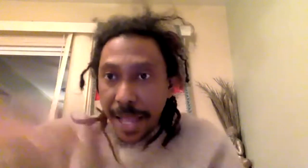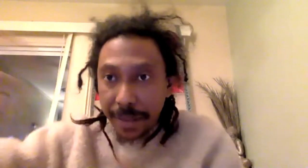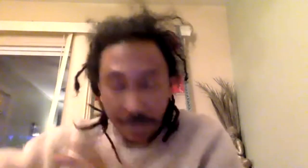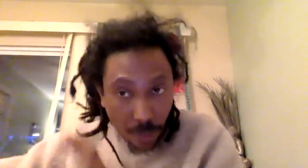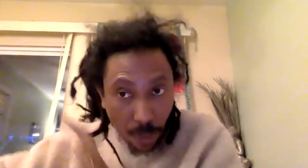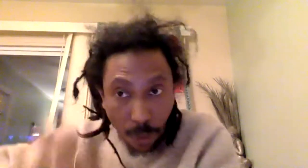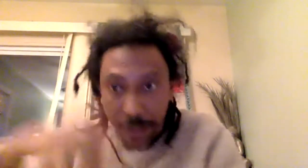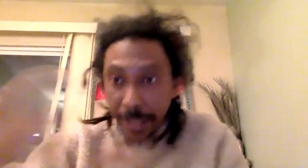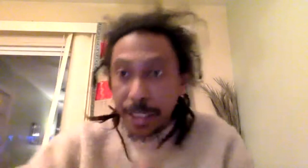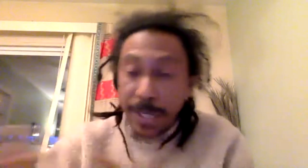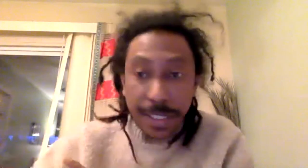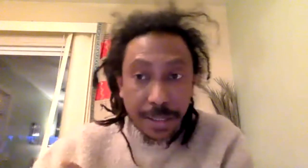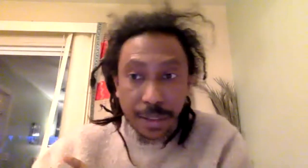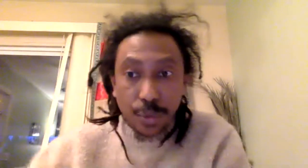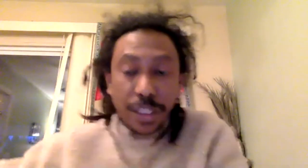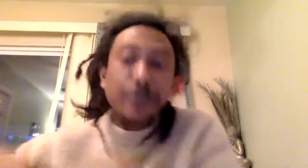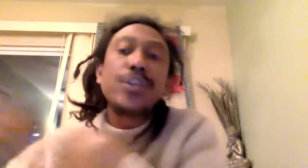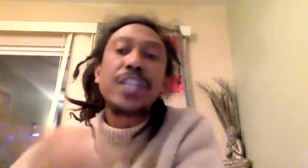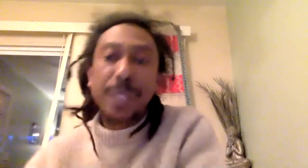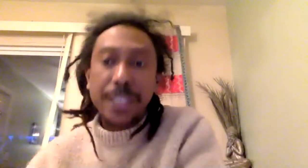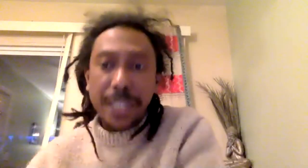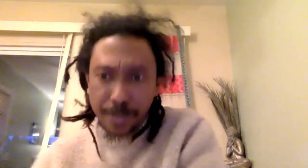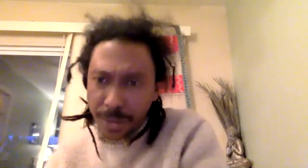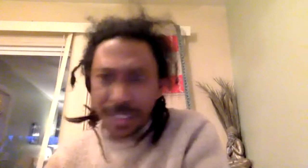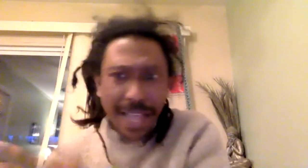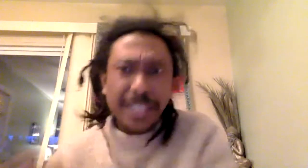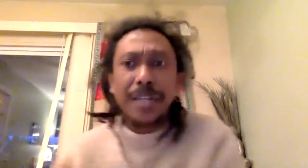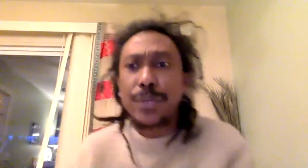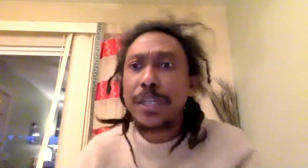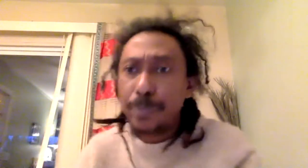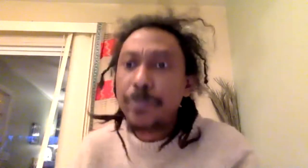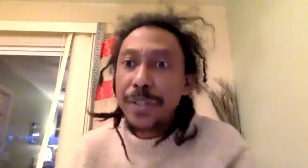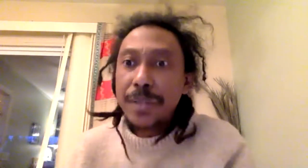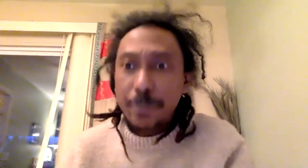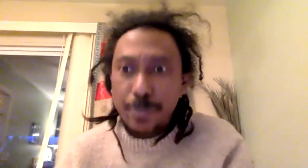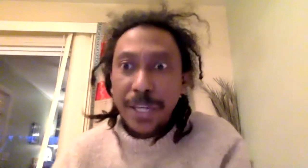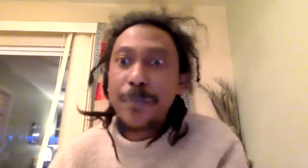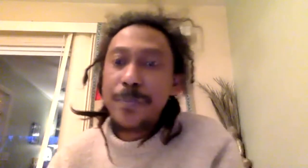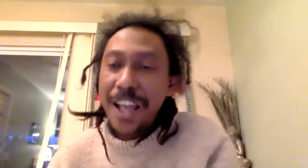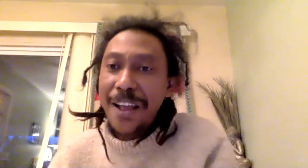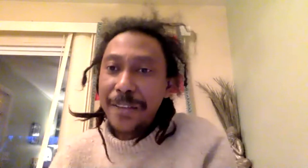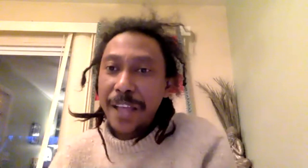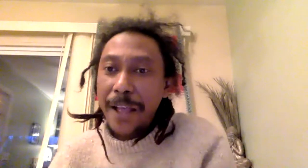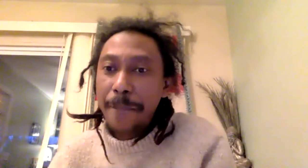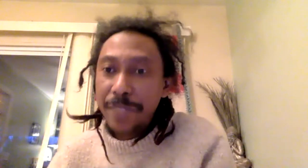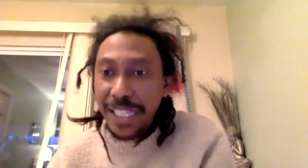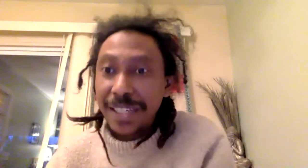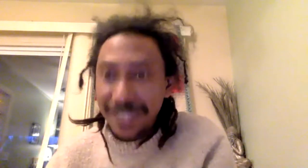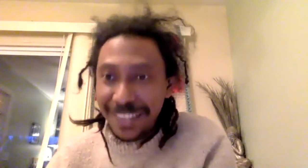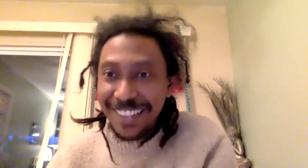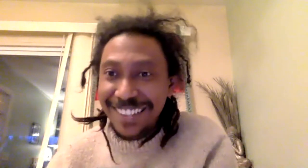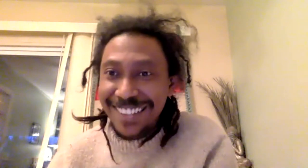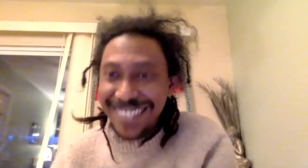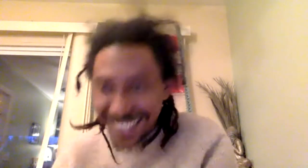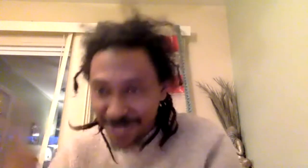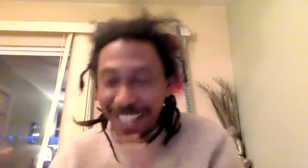that all experience to the music business because that's the really big deal